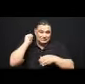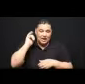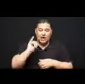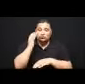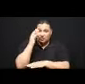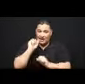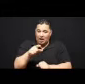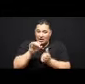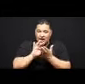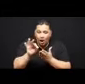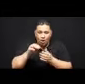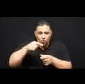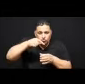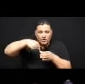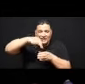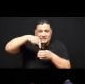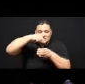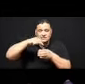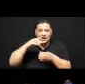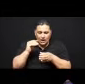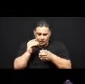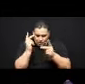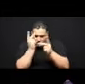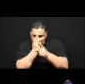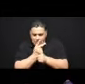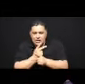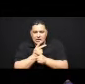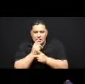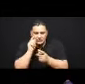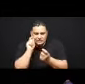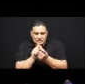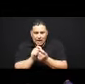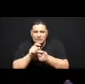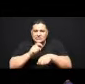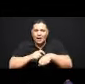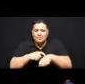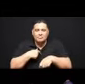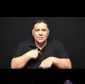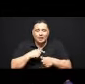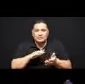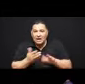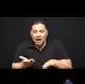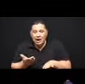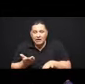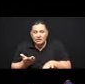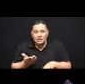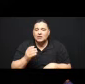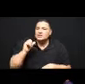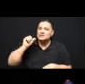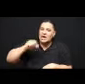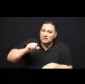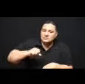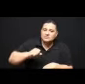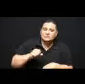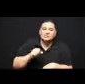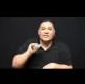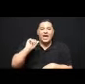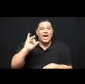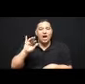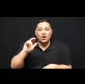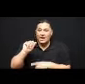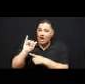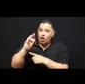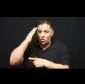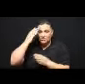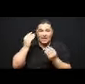where I became finite? Yes. The air knows the land by face, not by name. And I am not